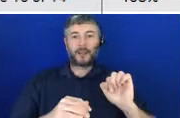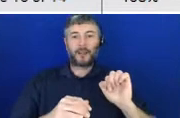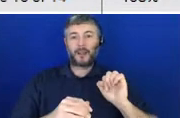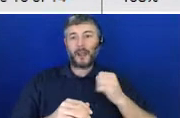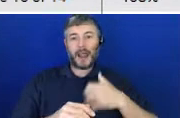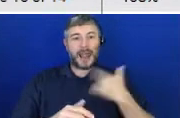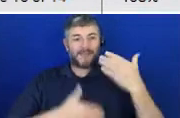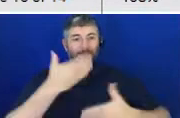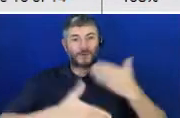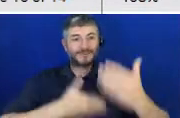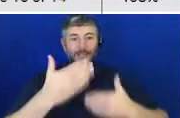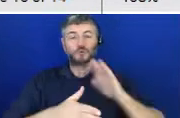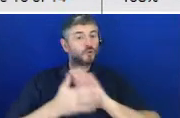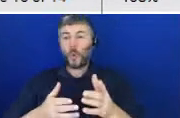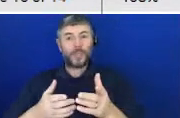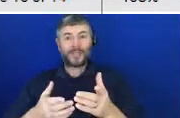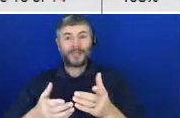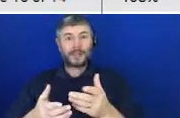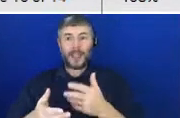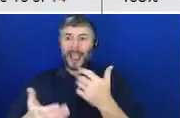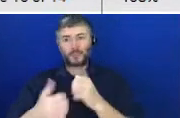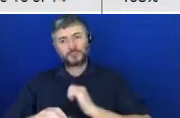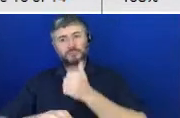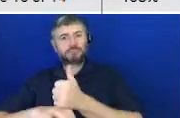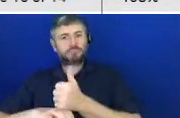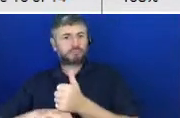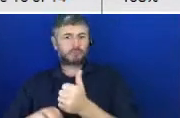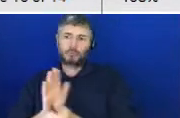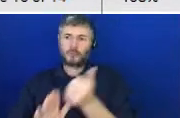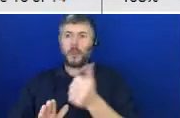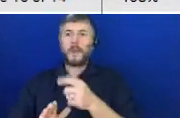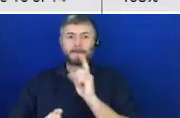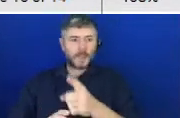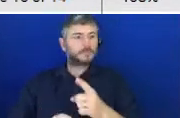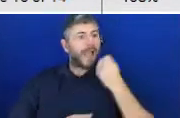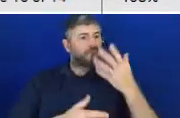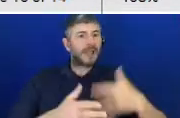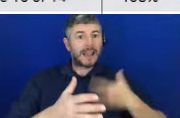it was about how could those skills help them to be more employable.